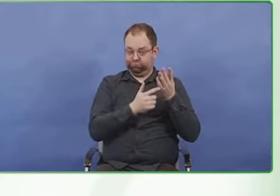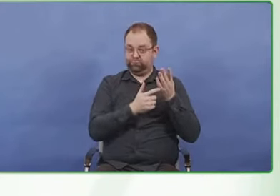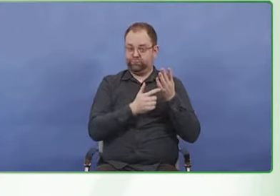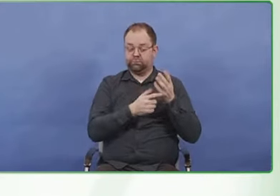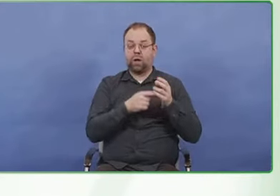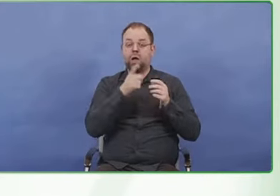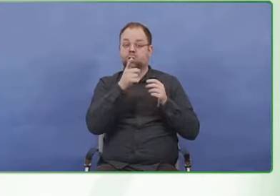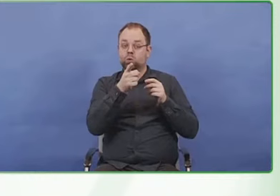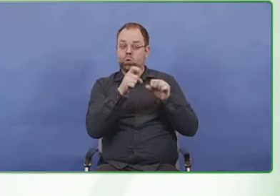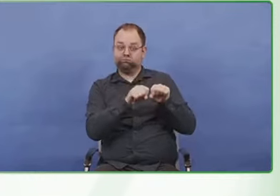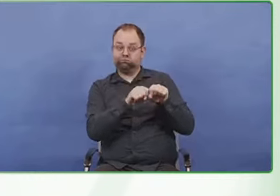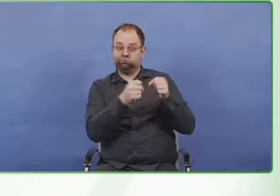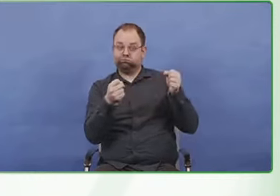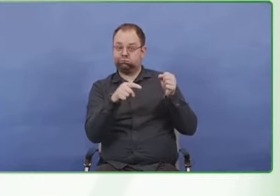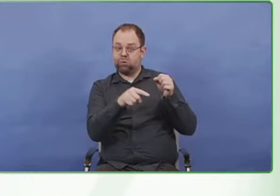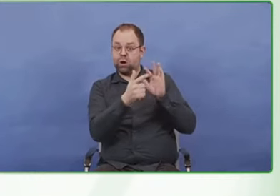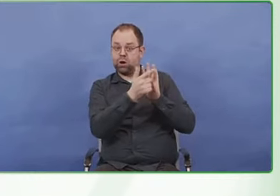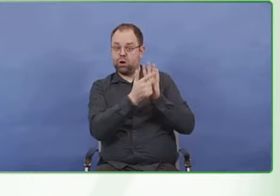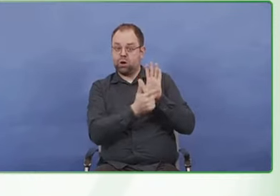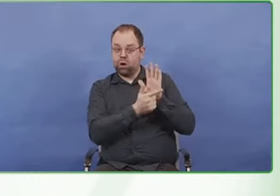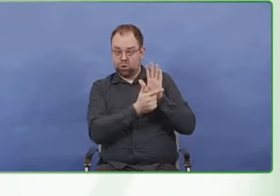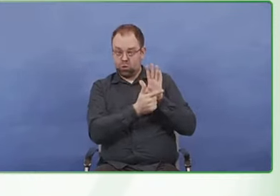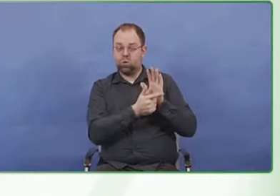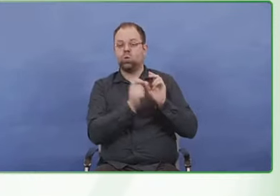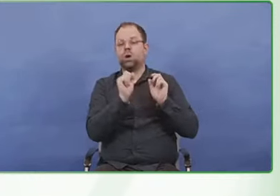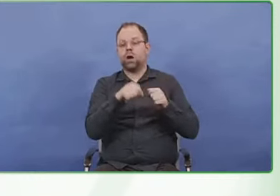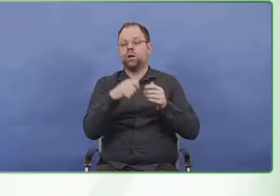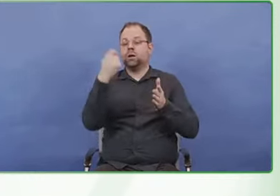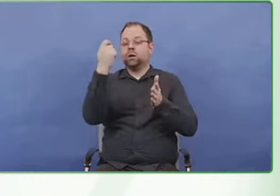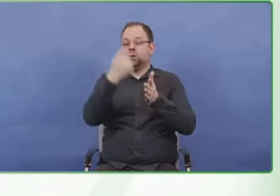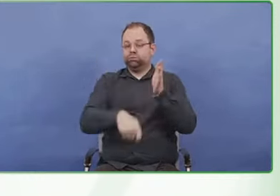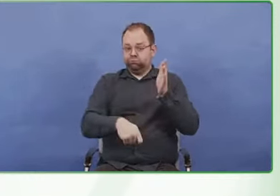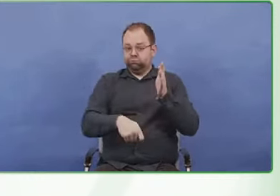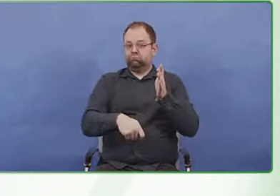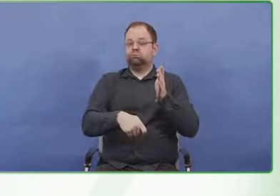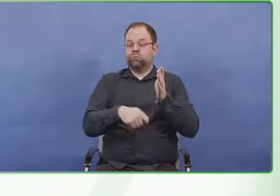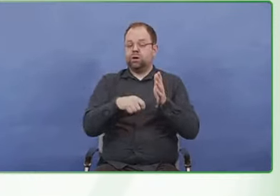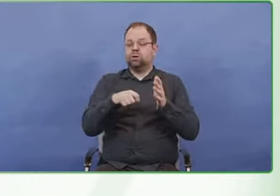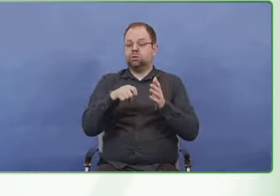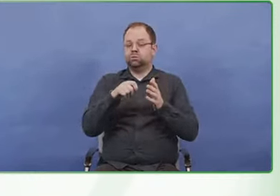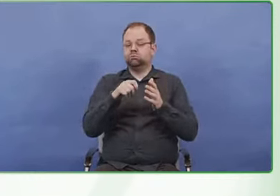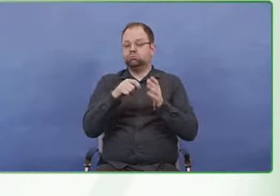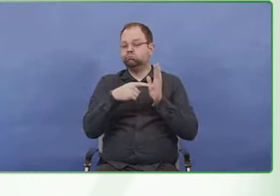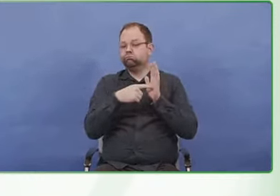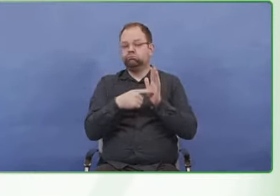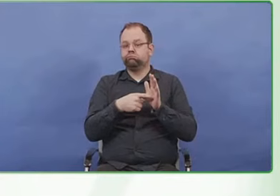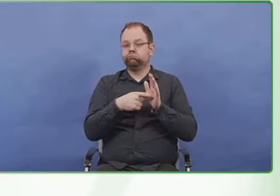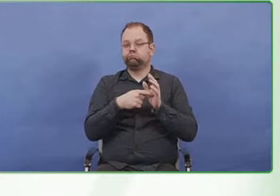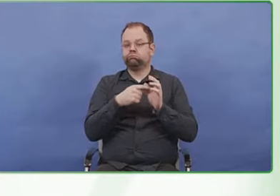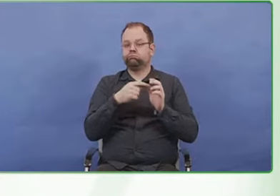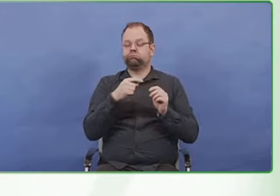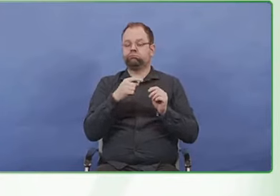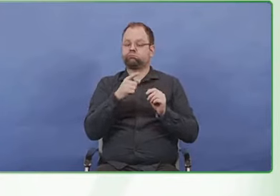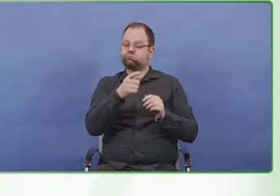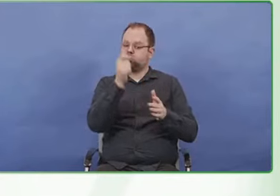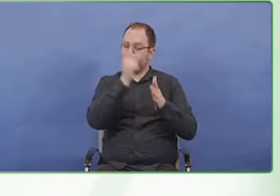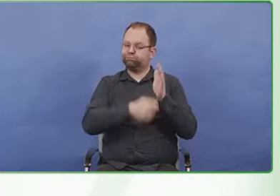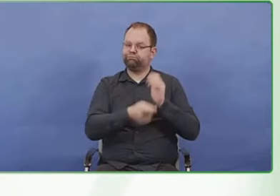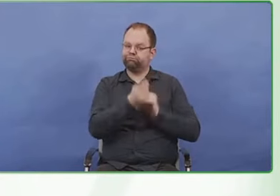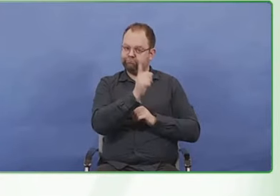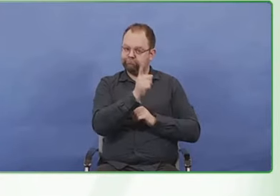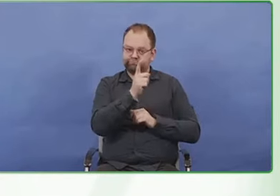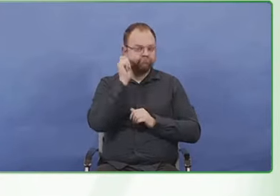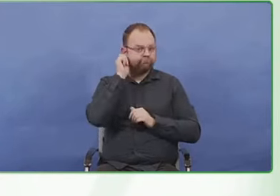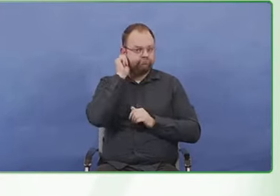to the need to make amendments, which I'll get to in a minute. So the shortcomings, the main